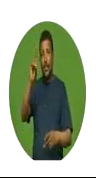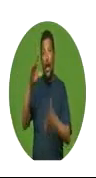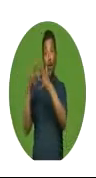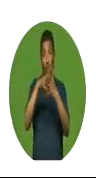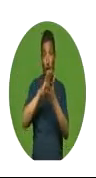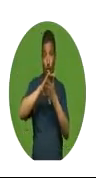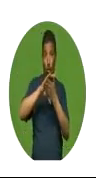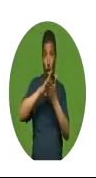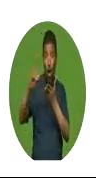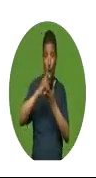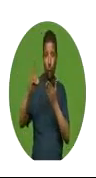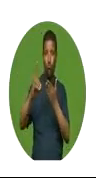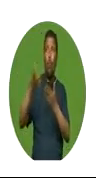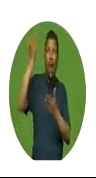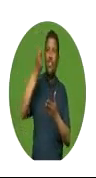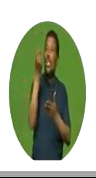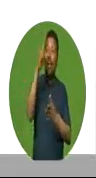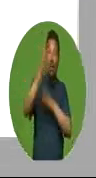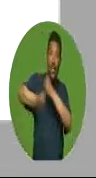past 11 years.